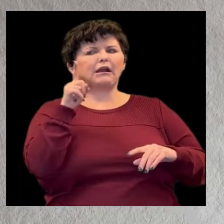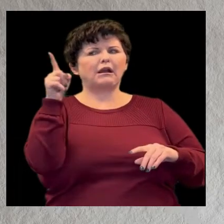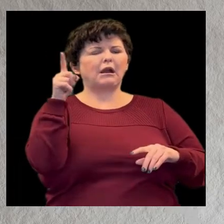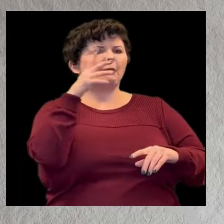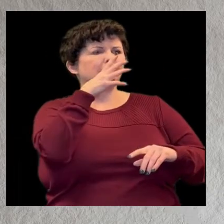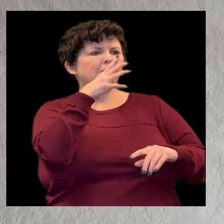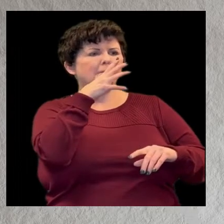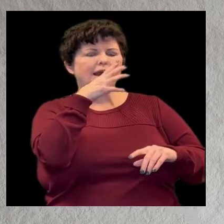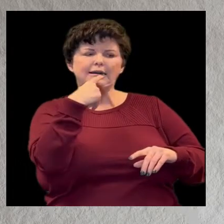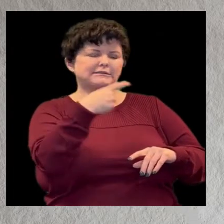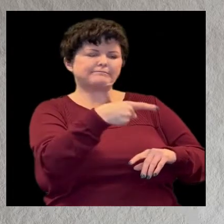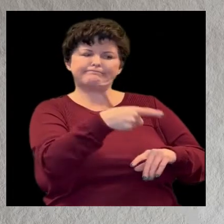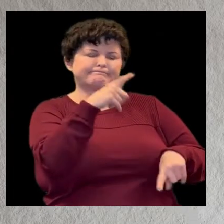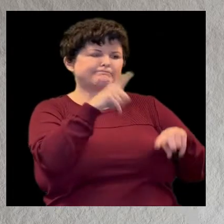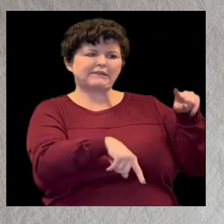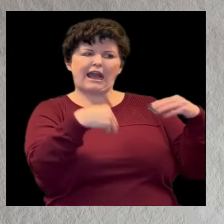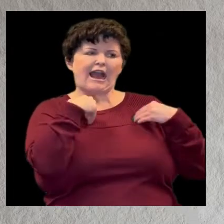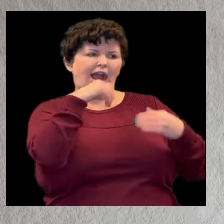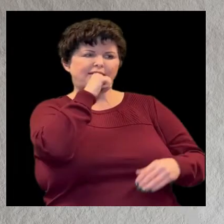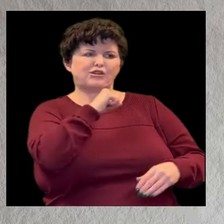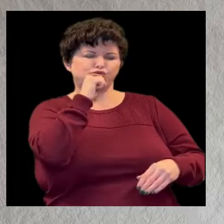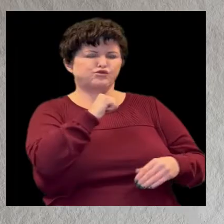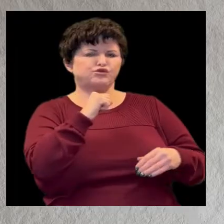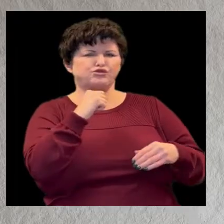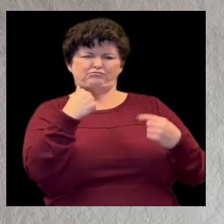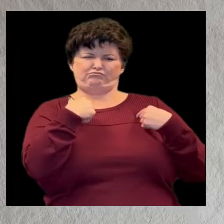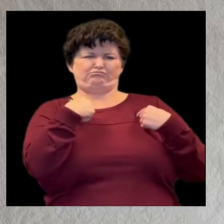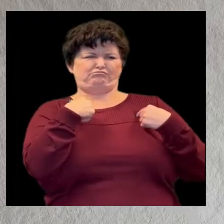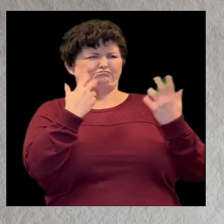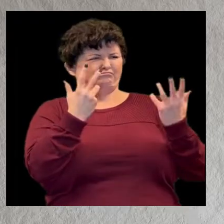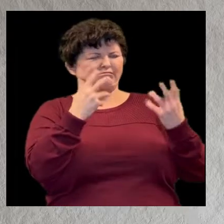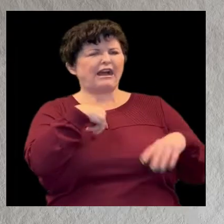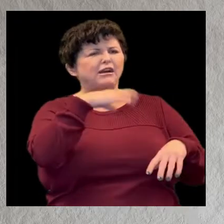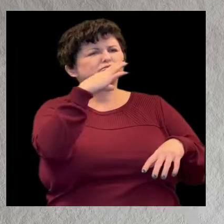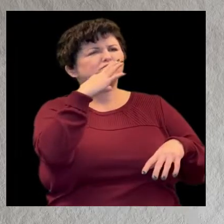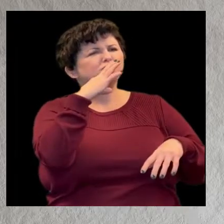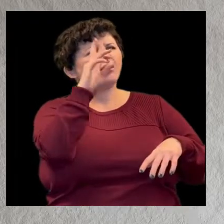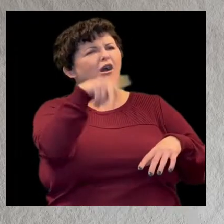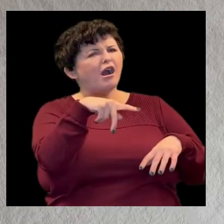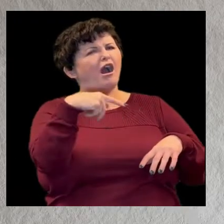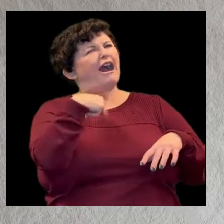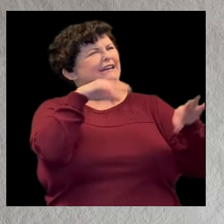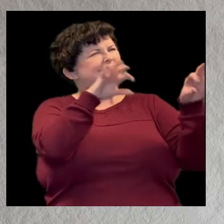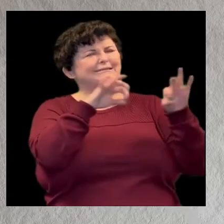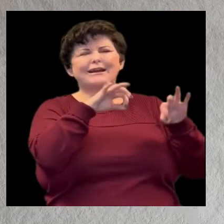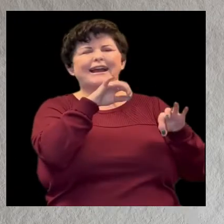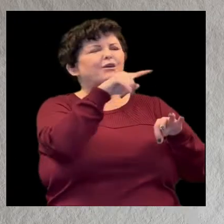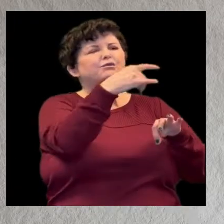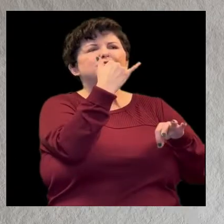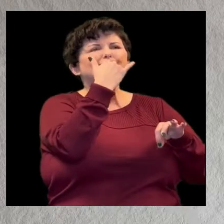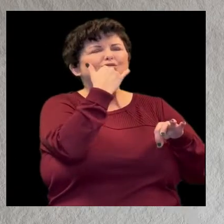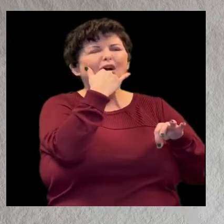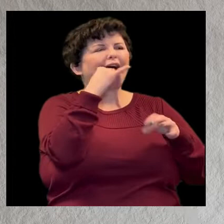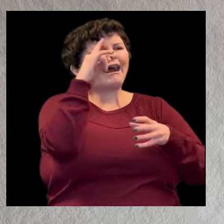my mom had told me that I could not have ice cream. I spoke up and I explained that she was mixing me up with a